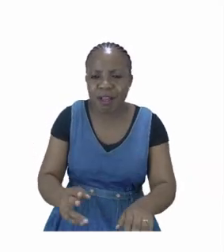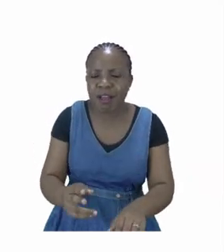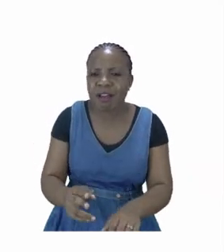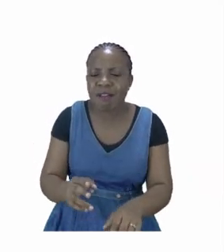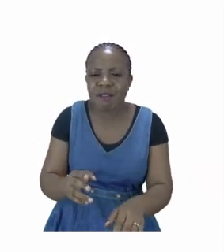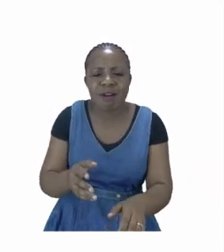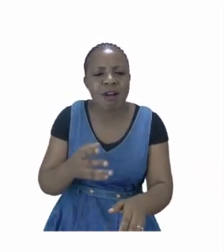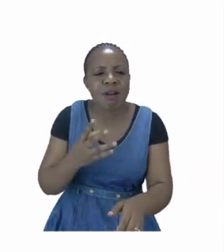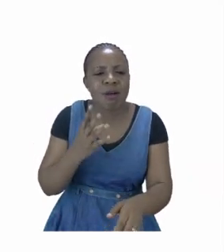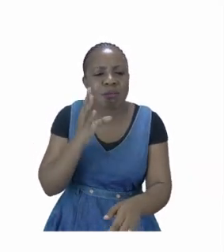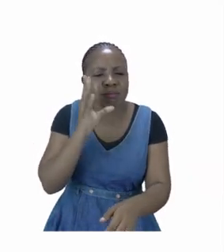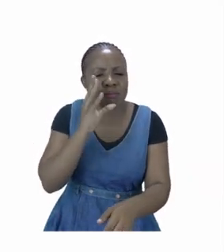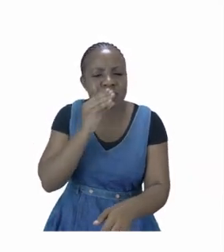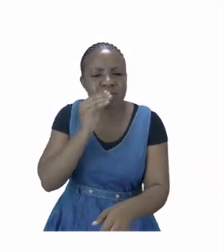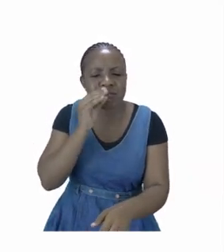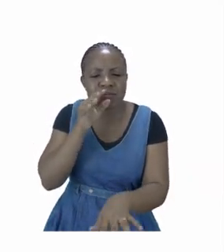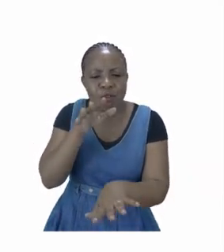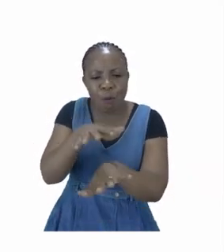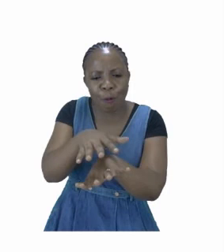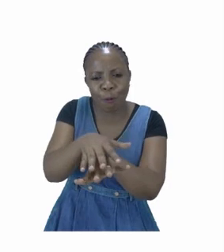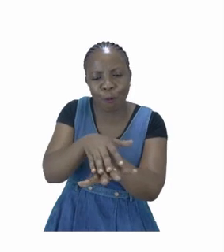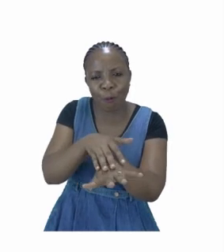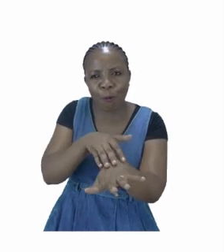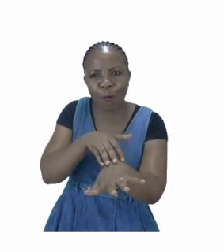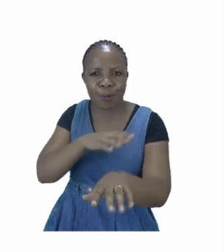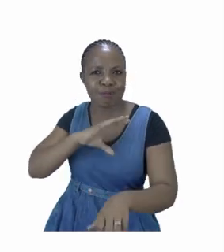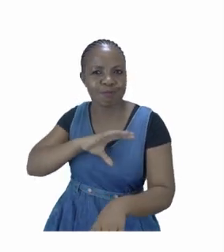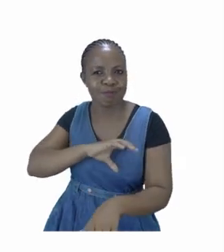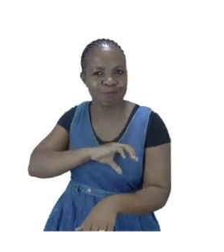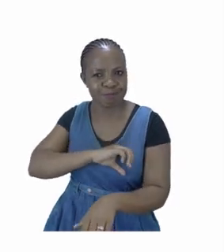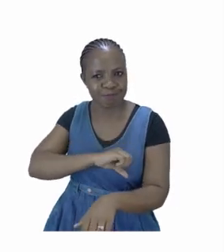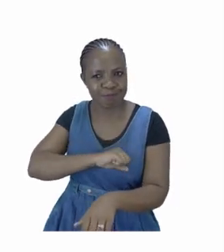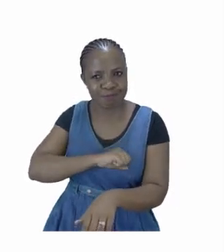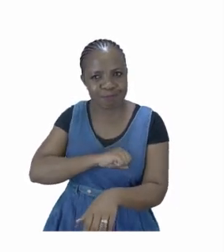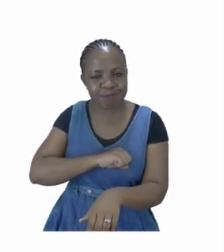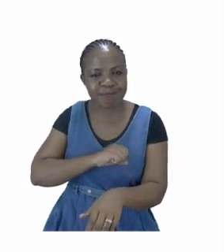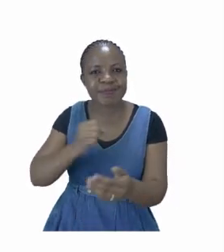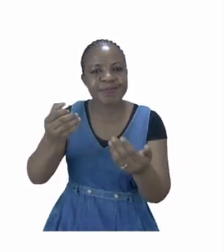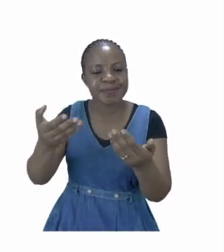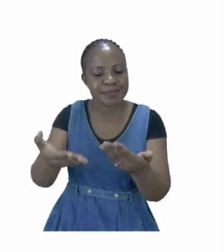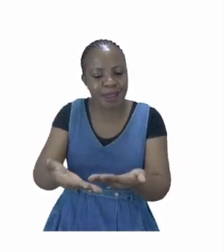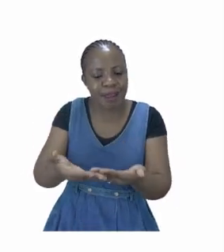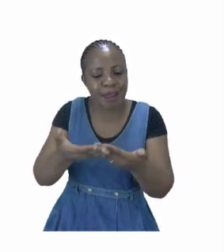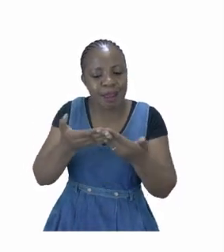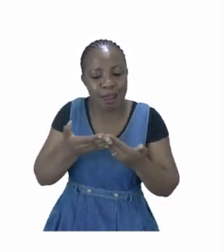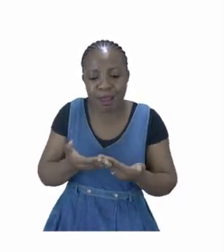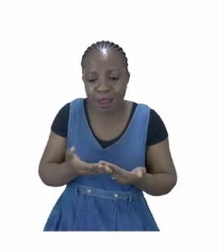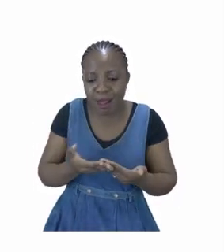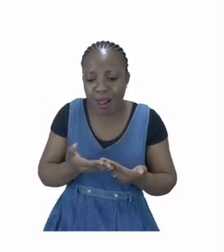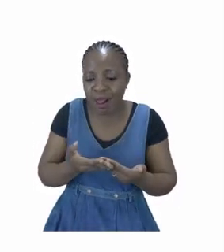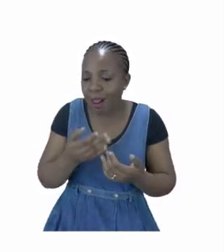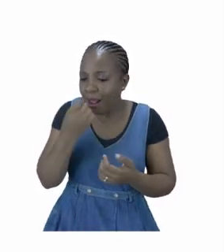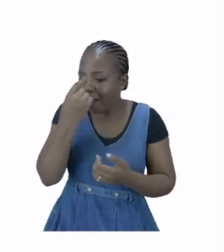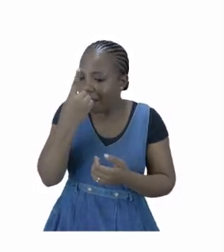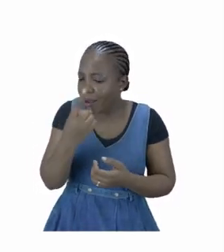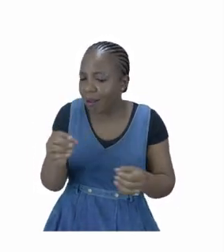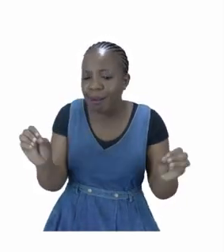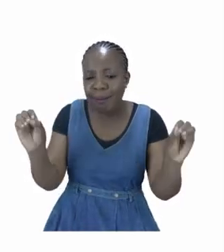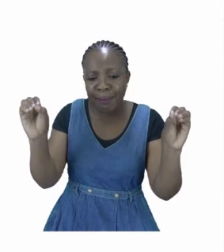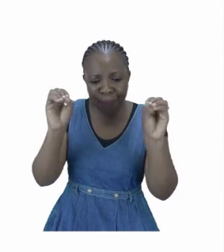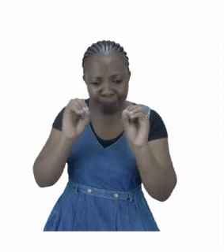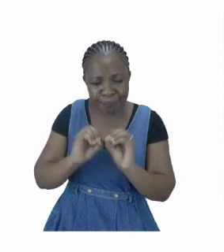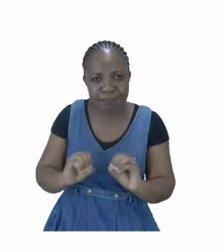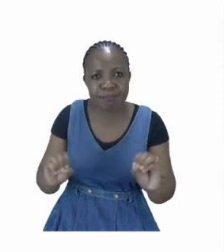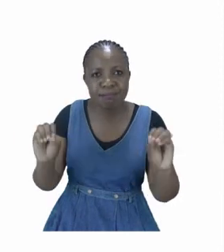of patience. She helps me when I don't understand something.